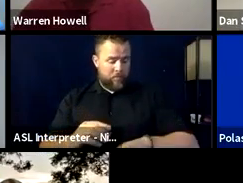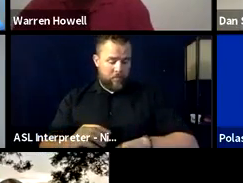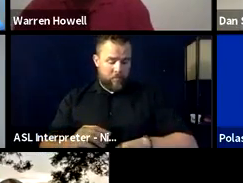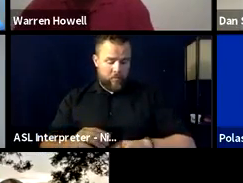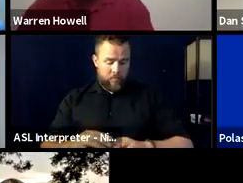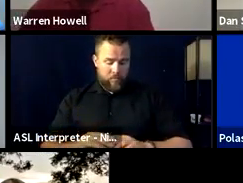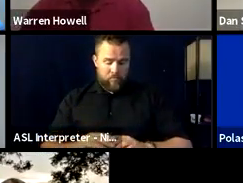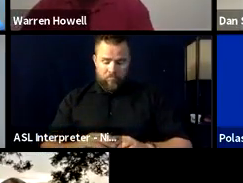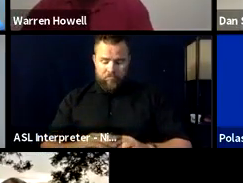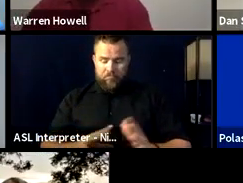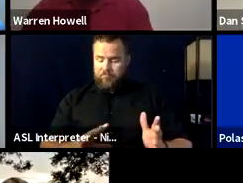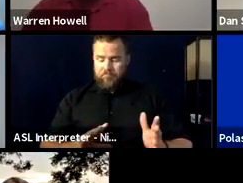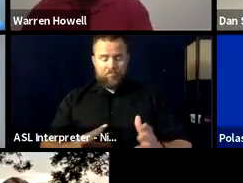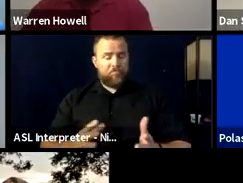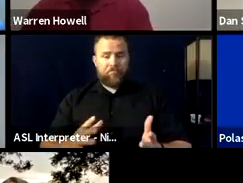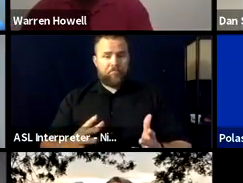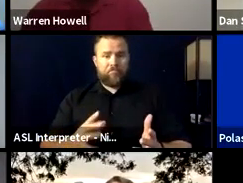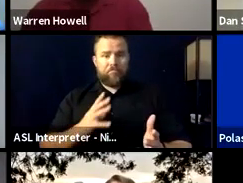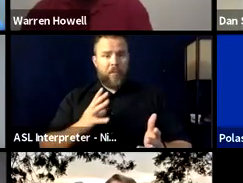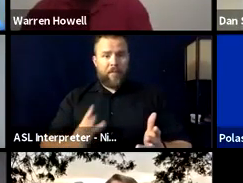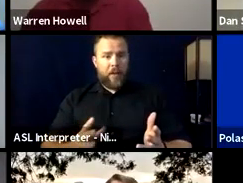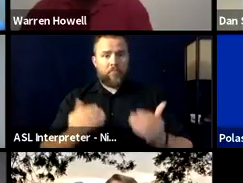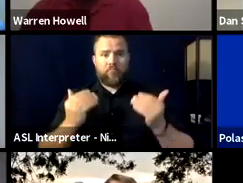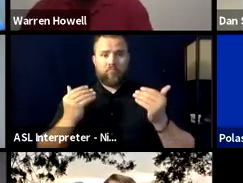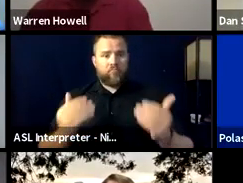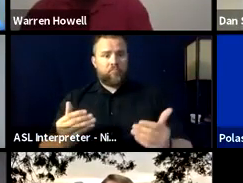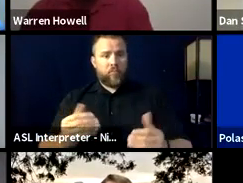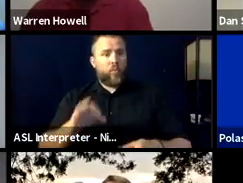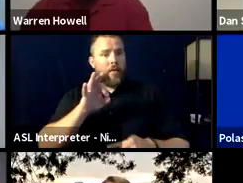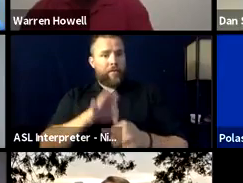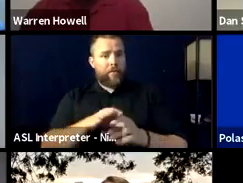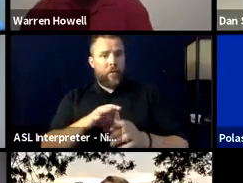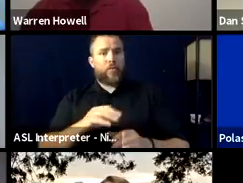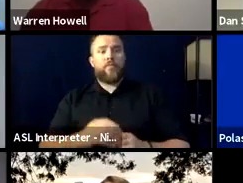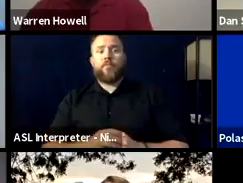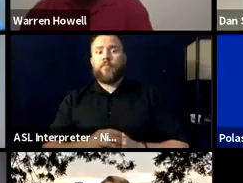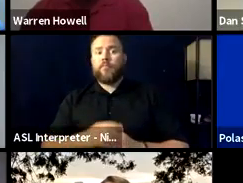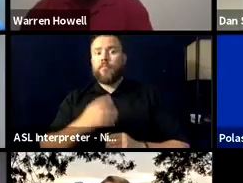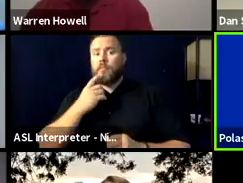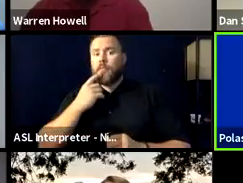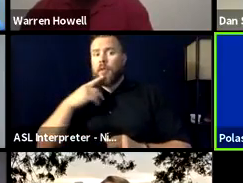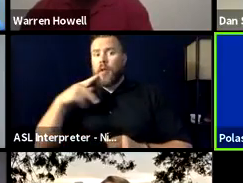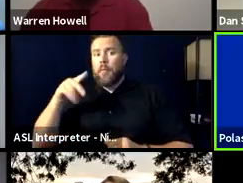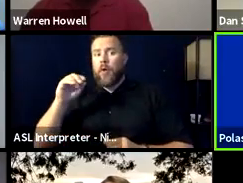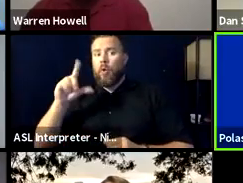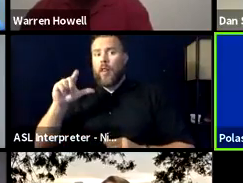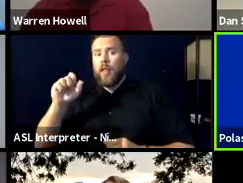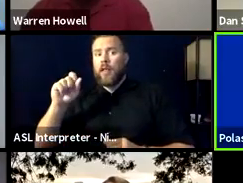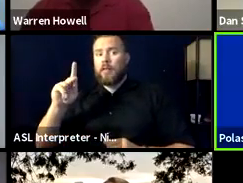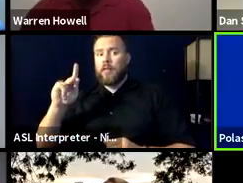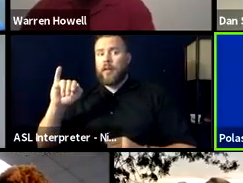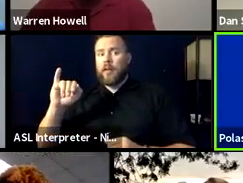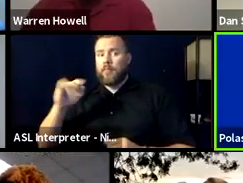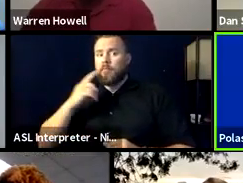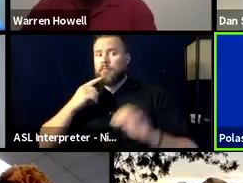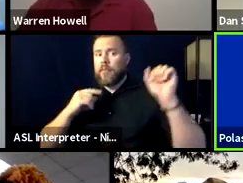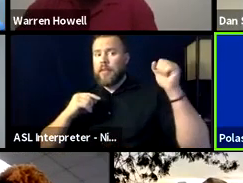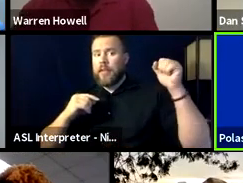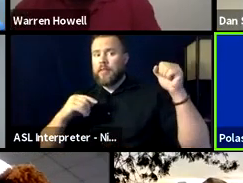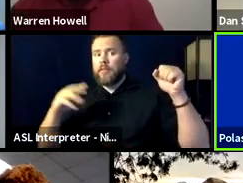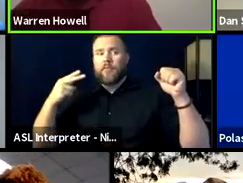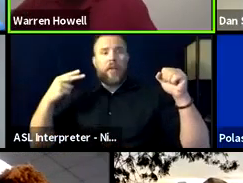Okay, hearing none, I'll go ahead and call the vote on this item. Mr. Pulaski, Fred Pulaski, yes. Mr.